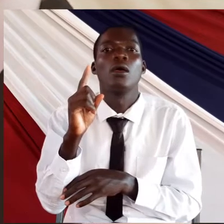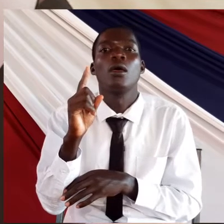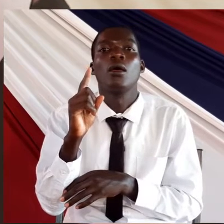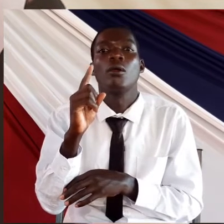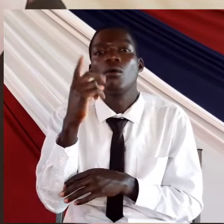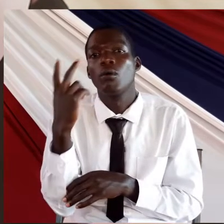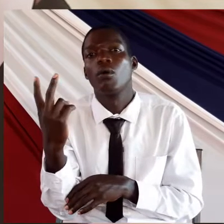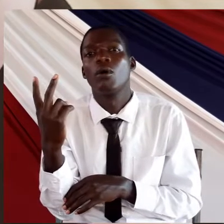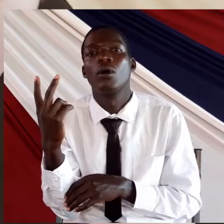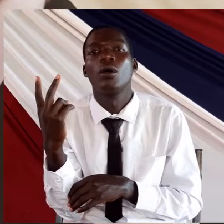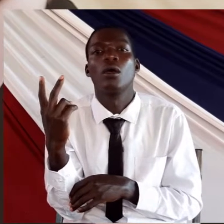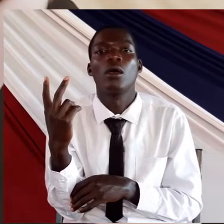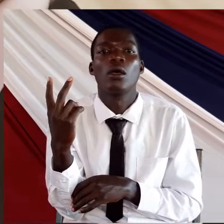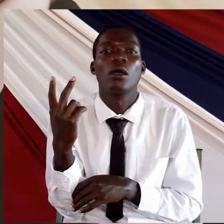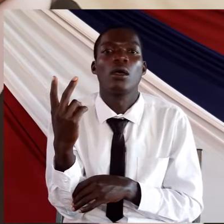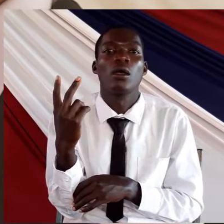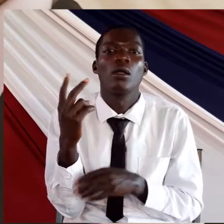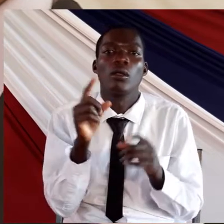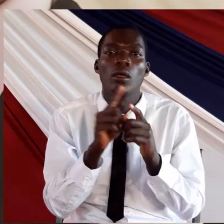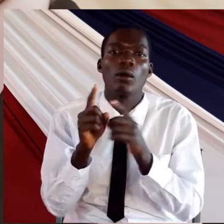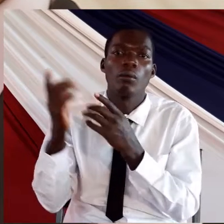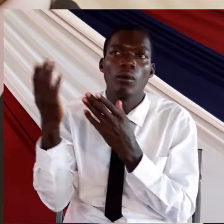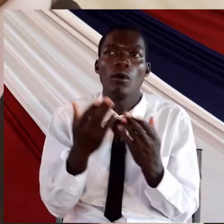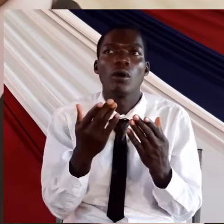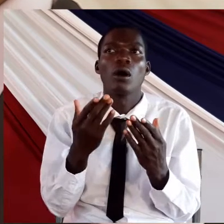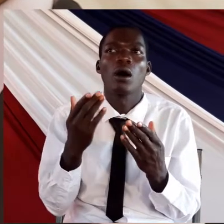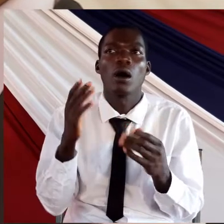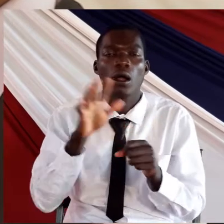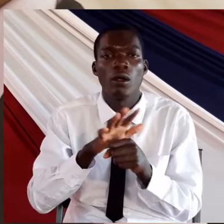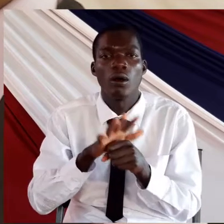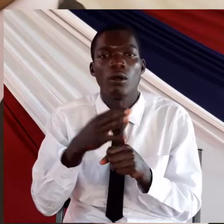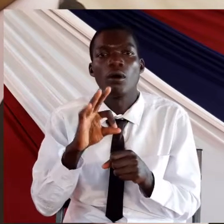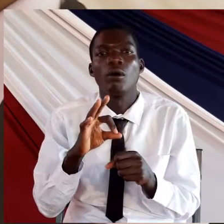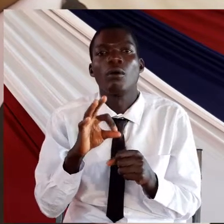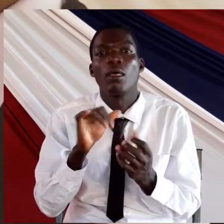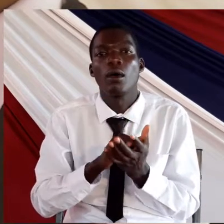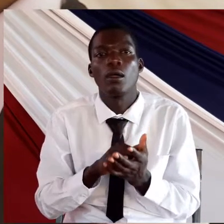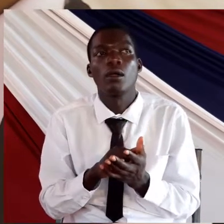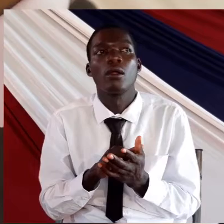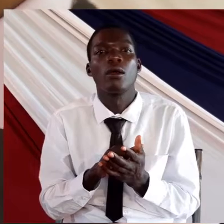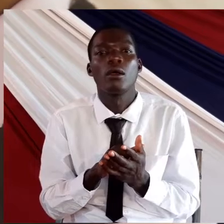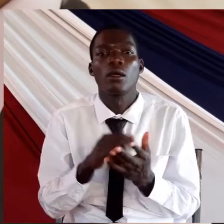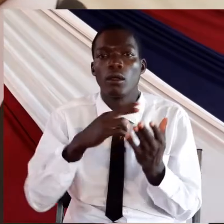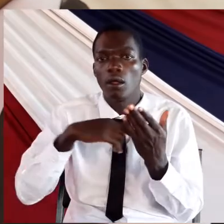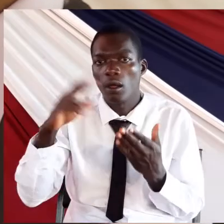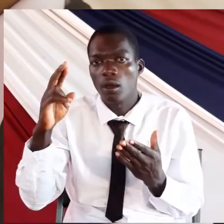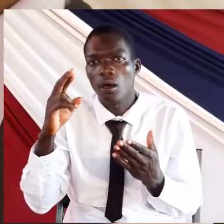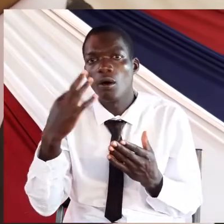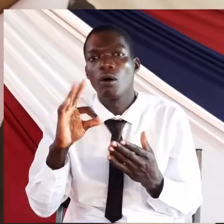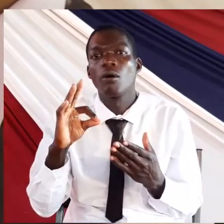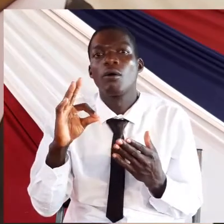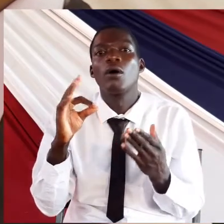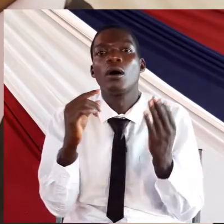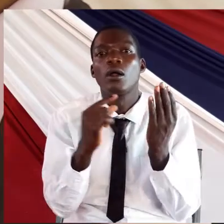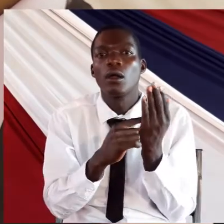and 2 borrow a lot from mythology. That the writer of Genesis